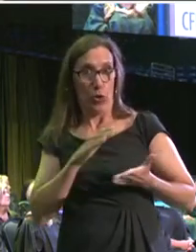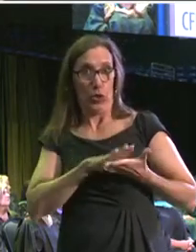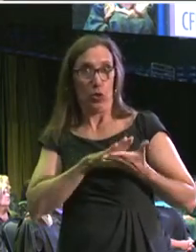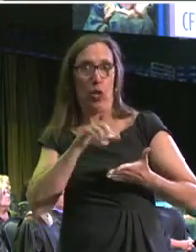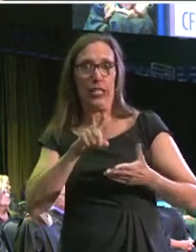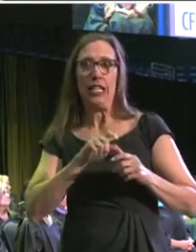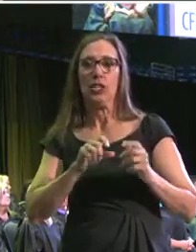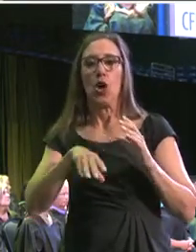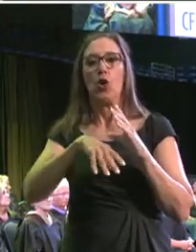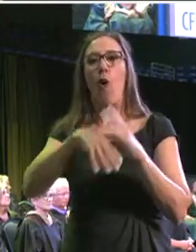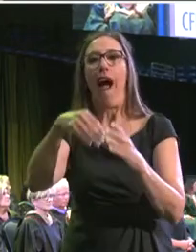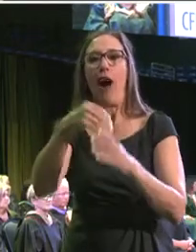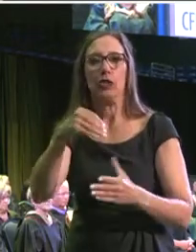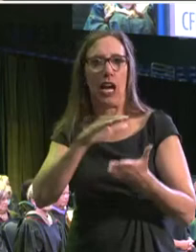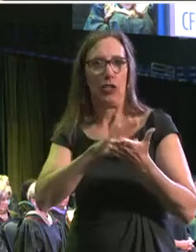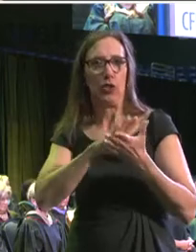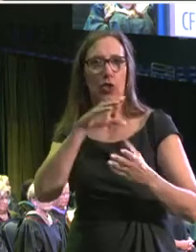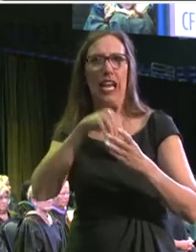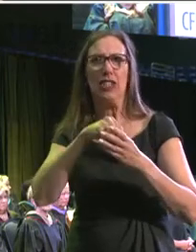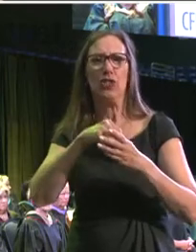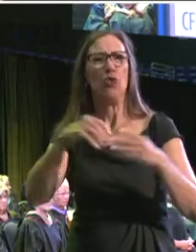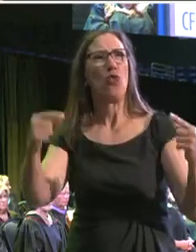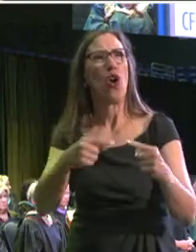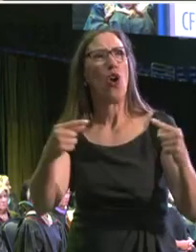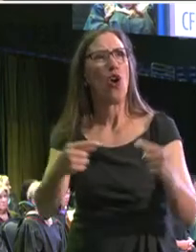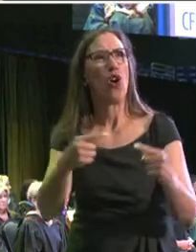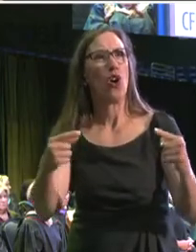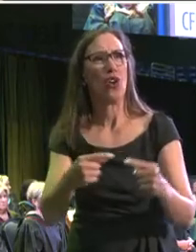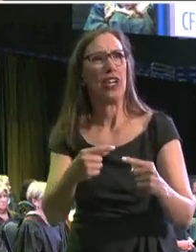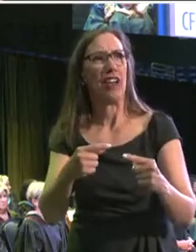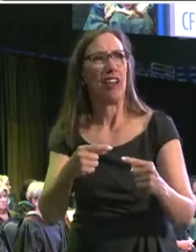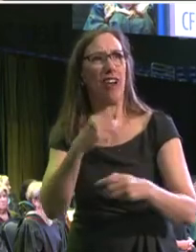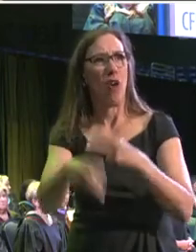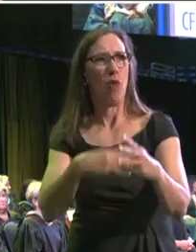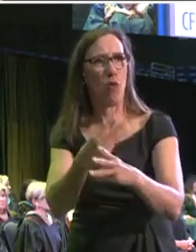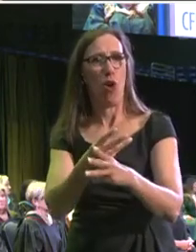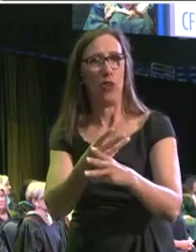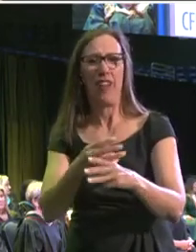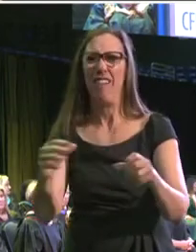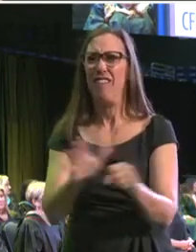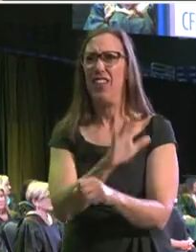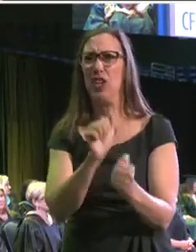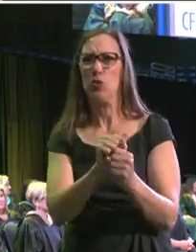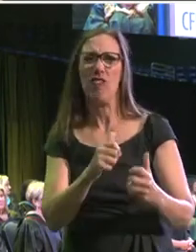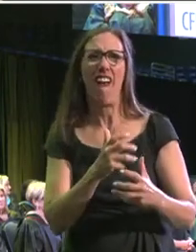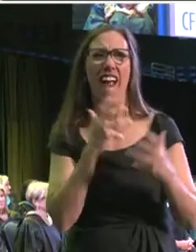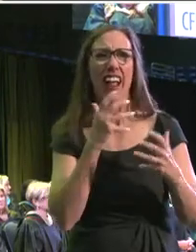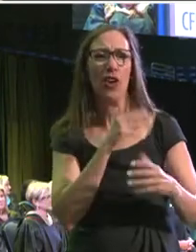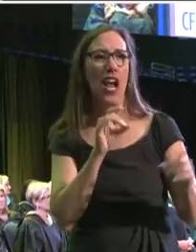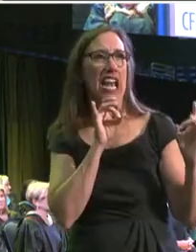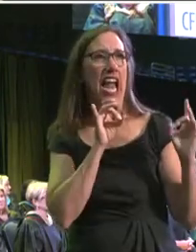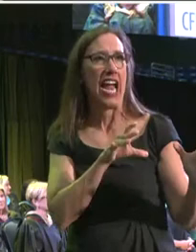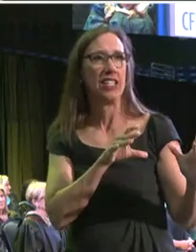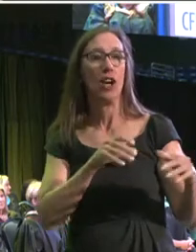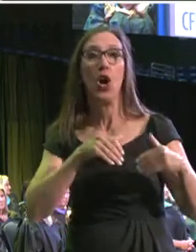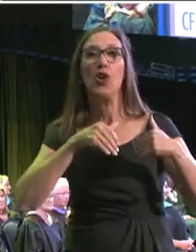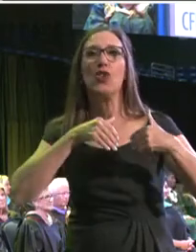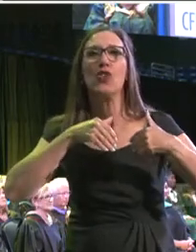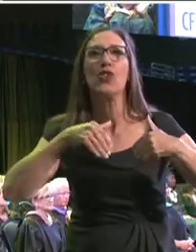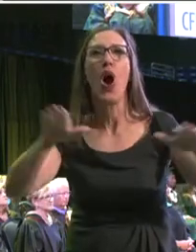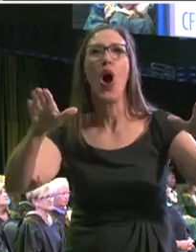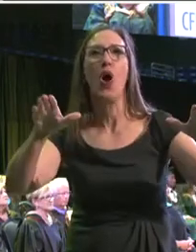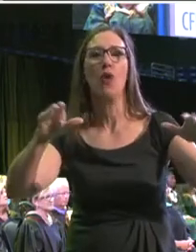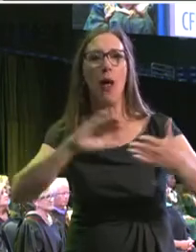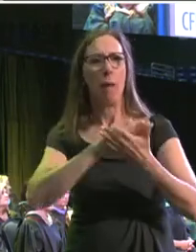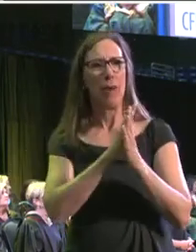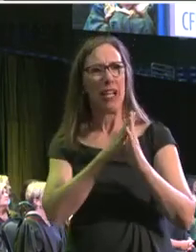to be taken outside these walls into a hurting, hurting world filled with anger and hate. Go. Be